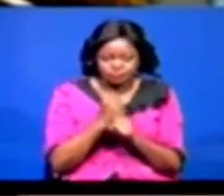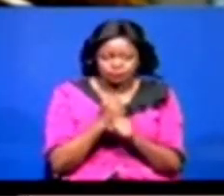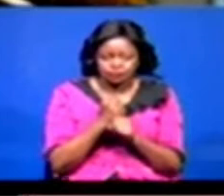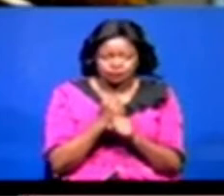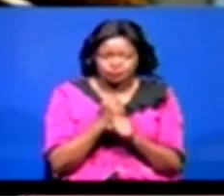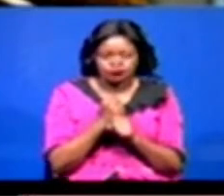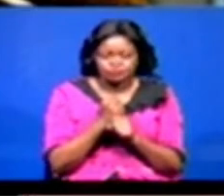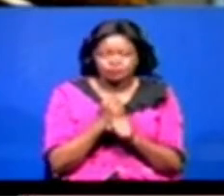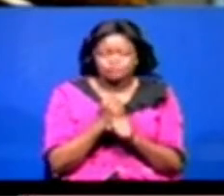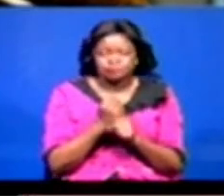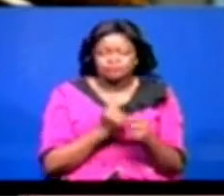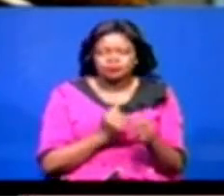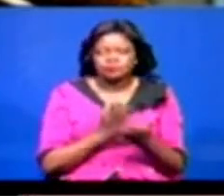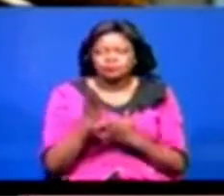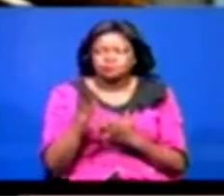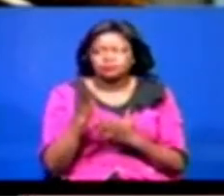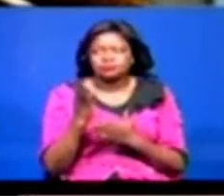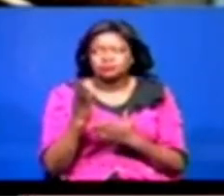virtual private network,